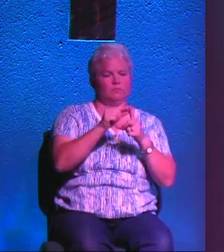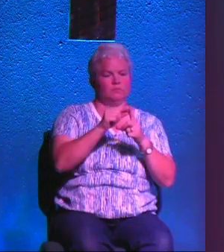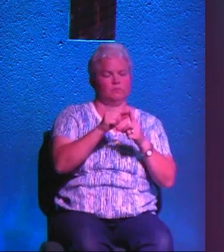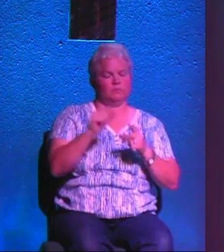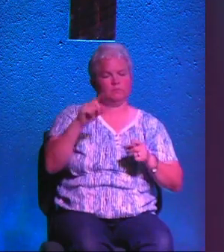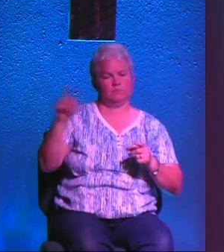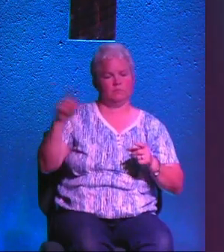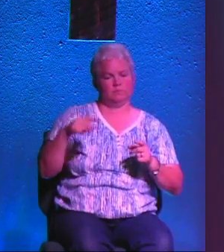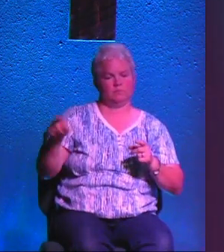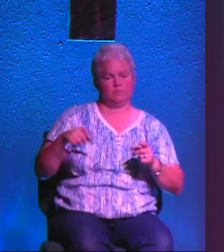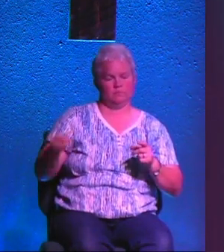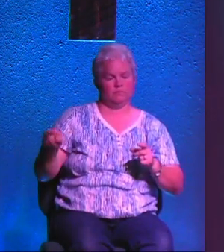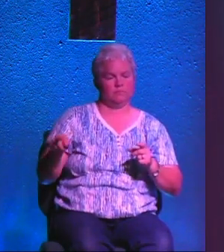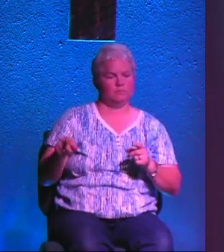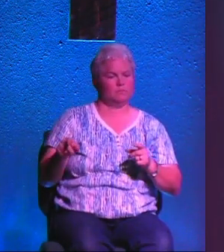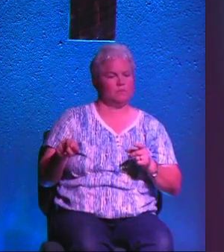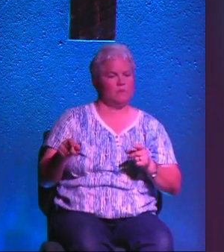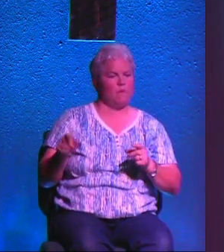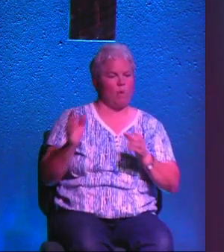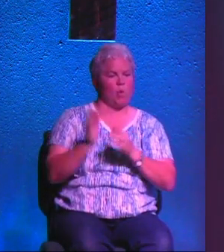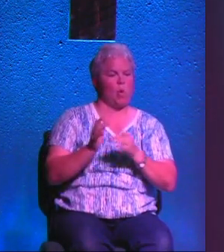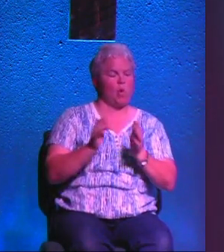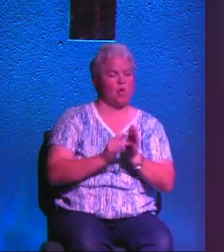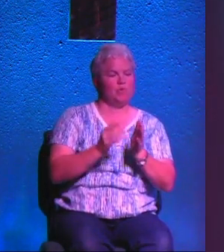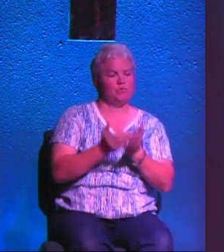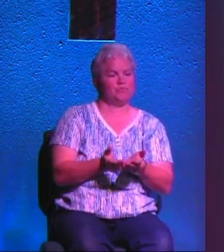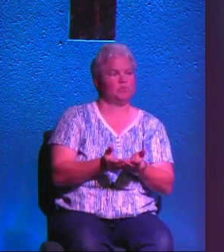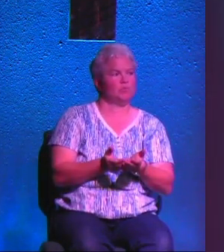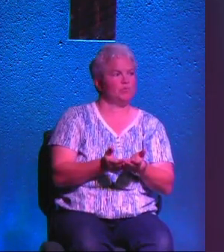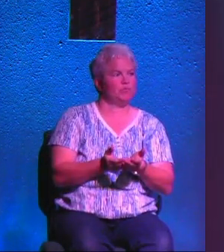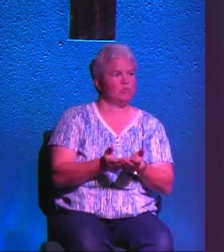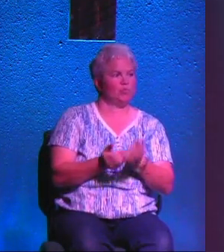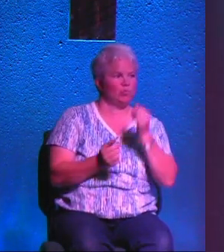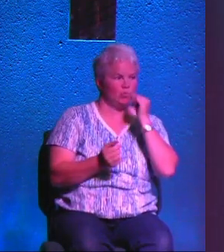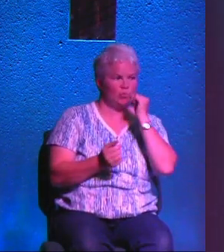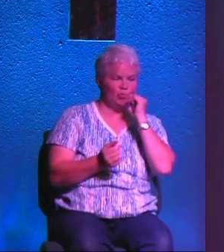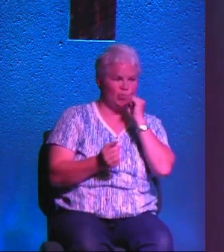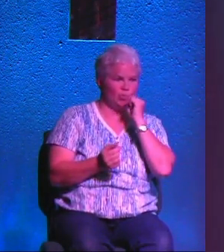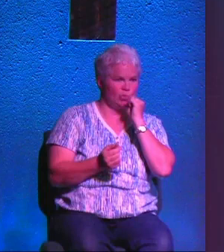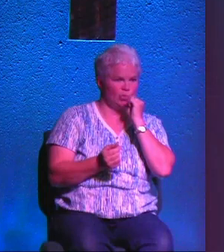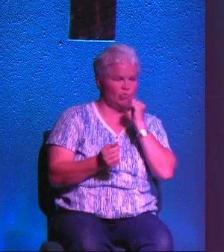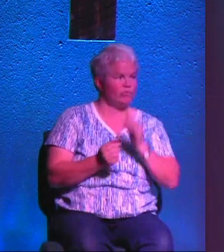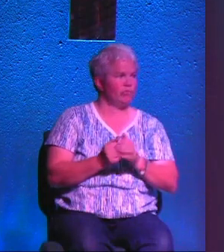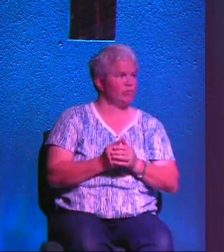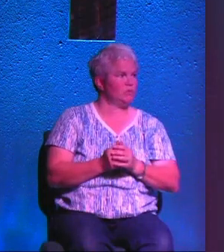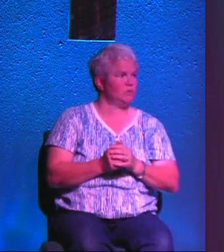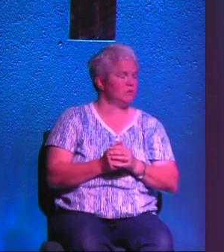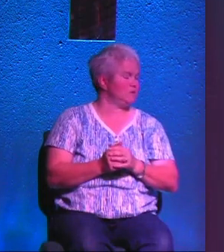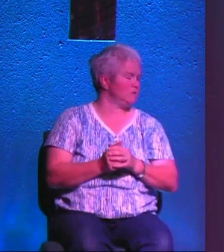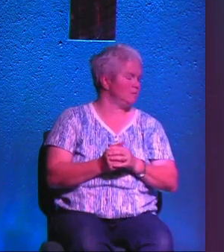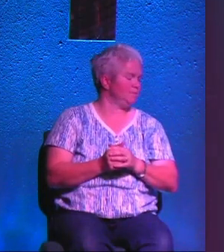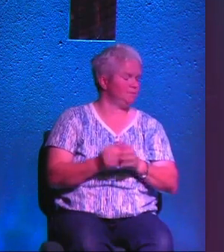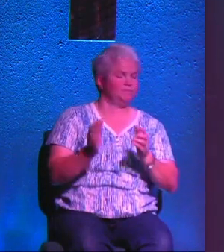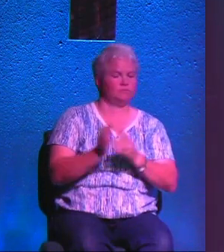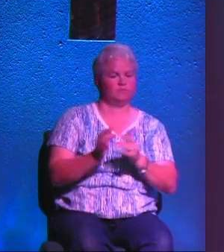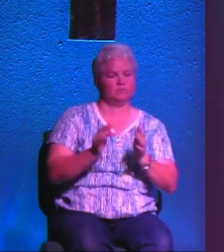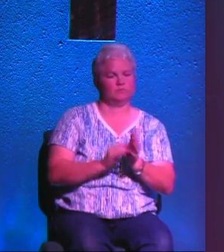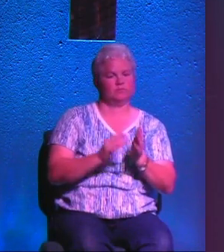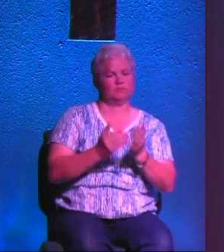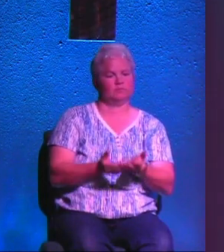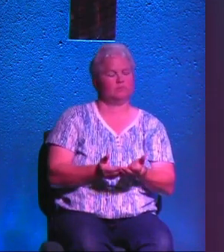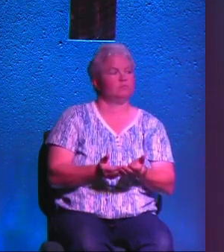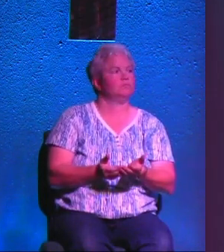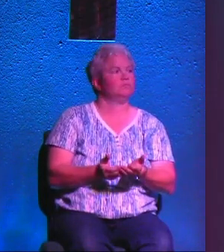that we need to check against Scripture. Sometimes it's our own thoughts that we need to check against